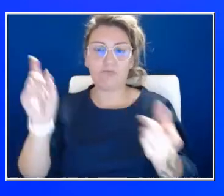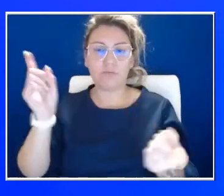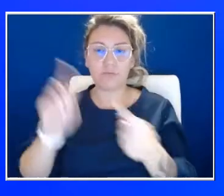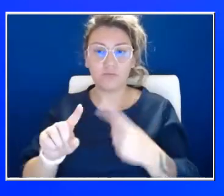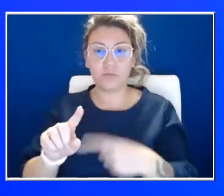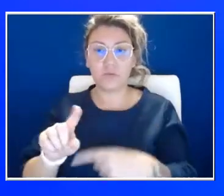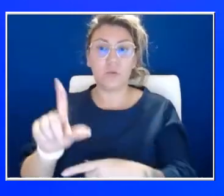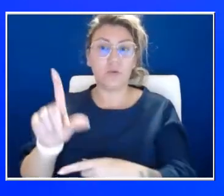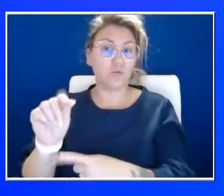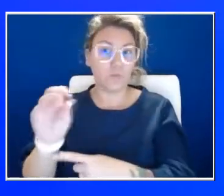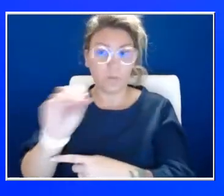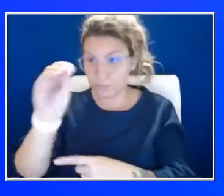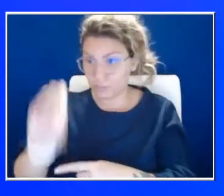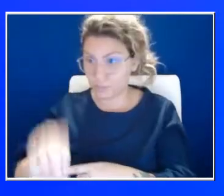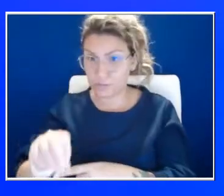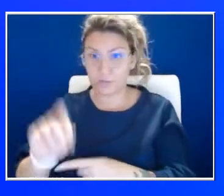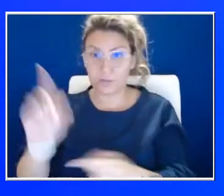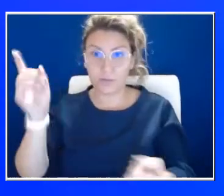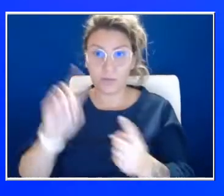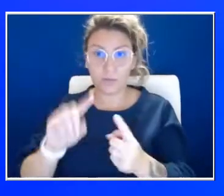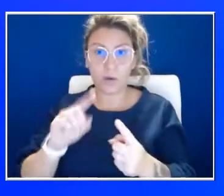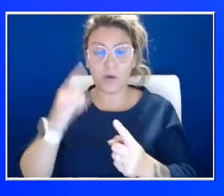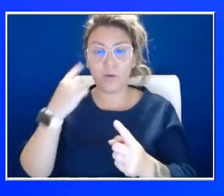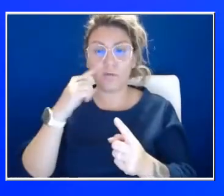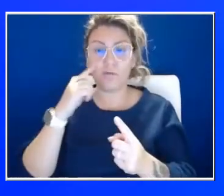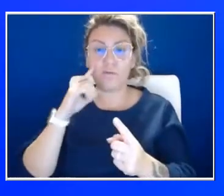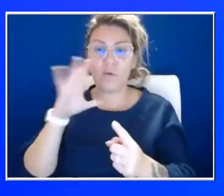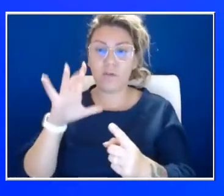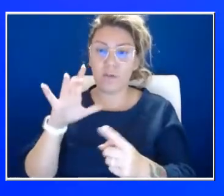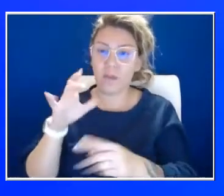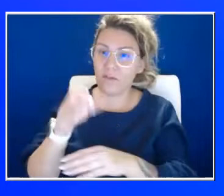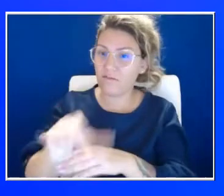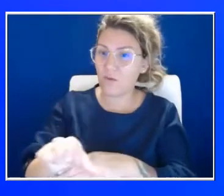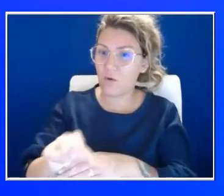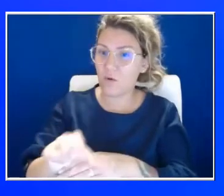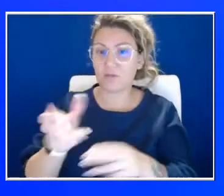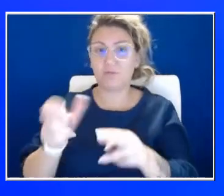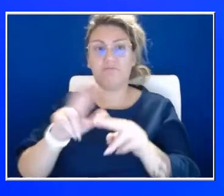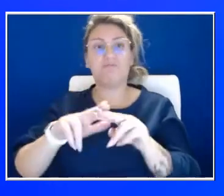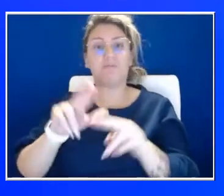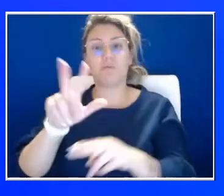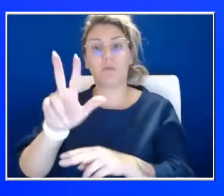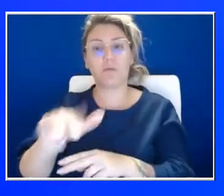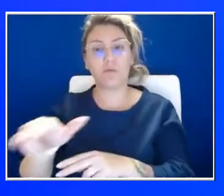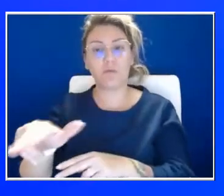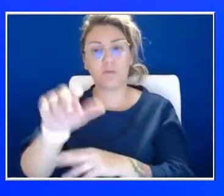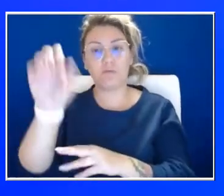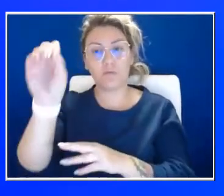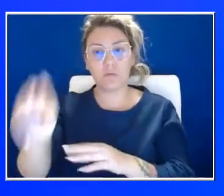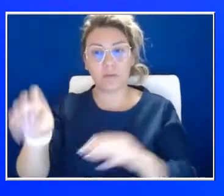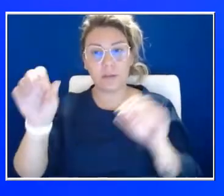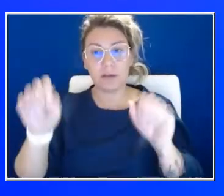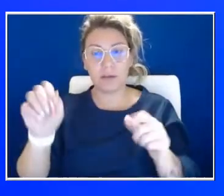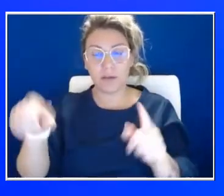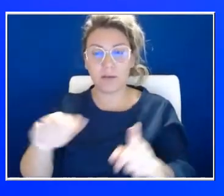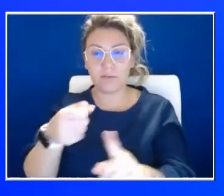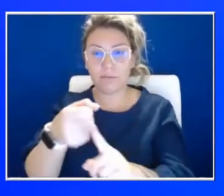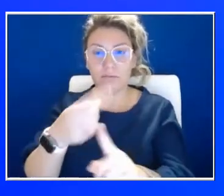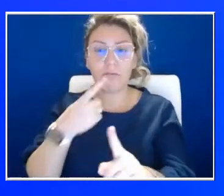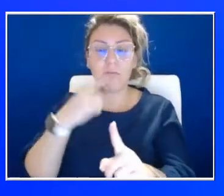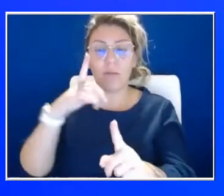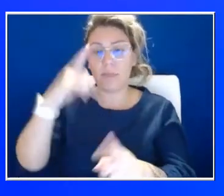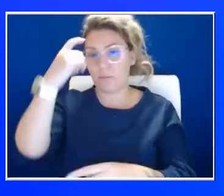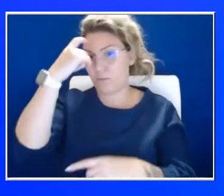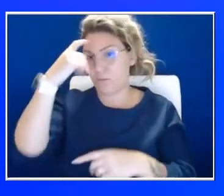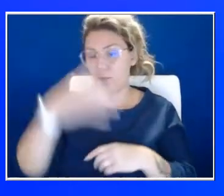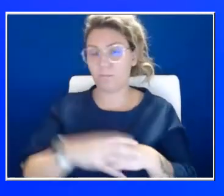The data that the company that makes this shell says up to 33% reduction in impact to the brain. So the Guardian cap